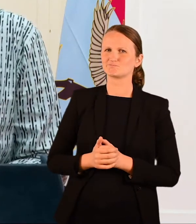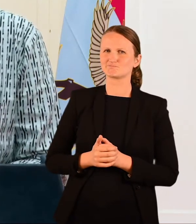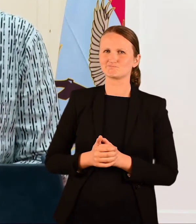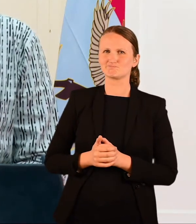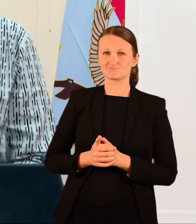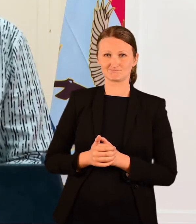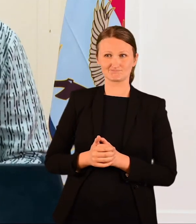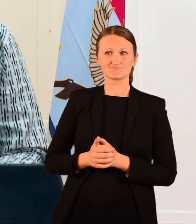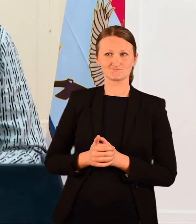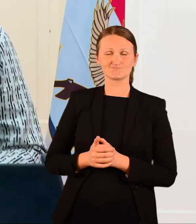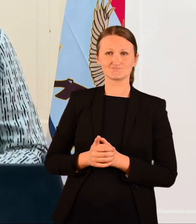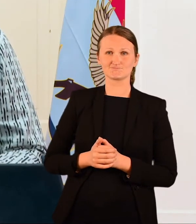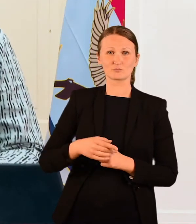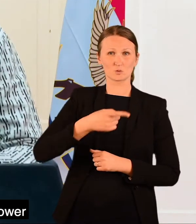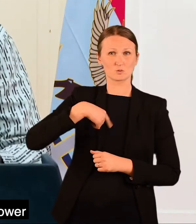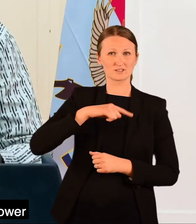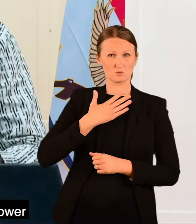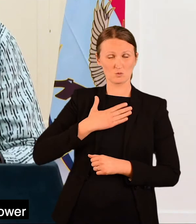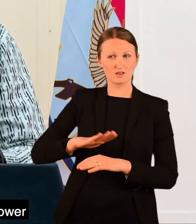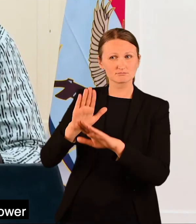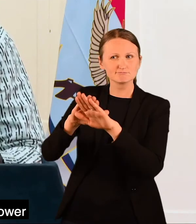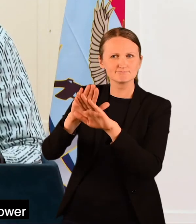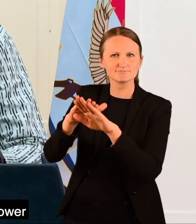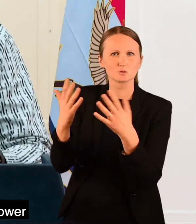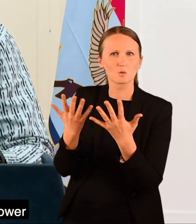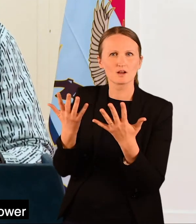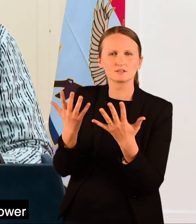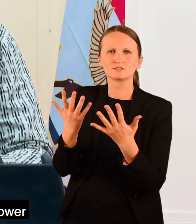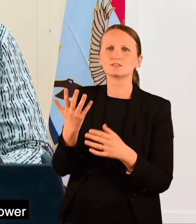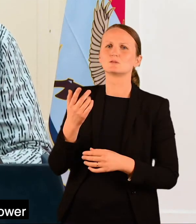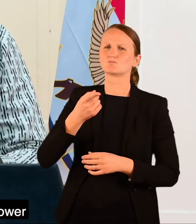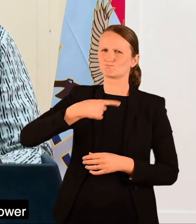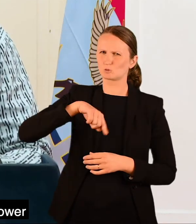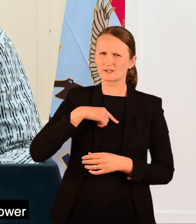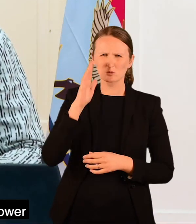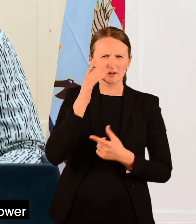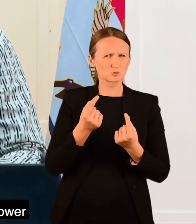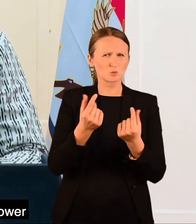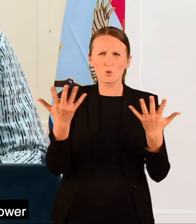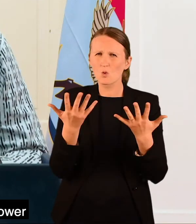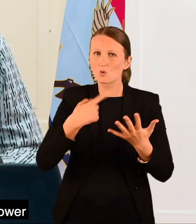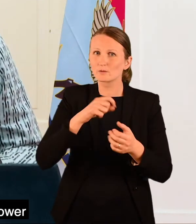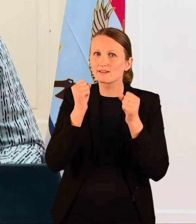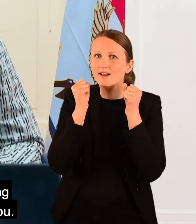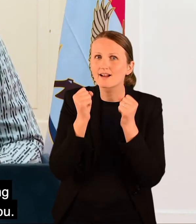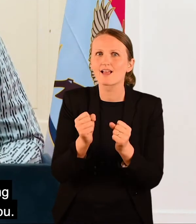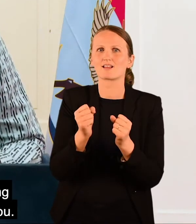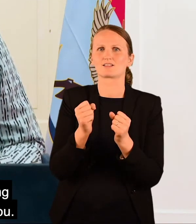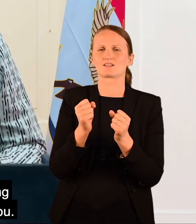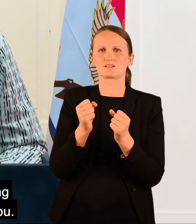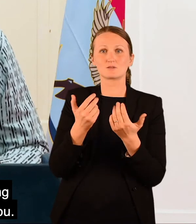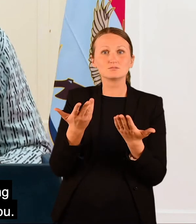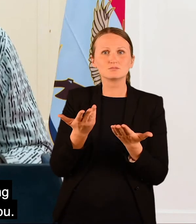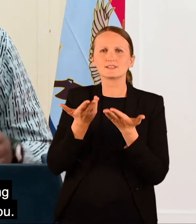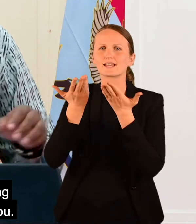To the children of the world, we want you to know that we will do everything in our power to secure